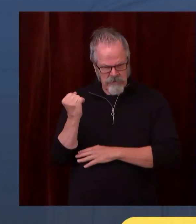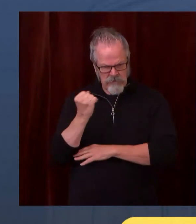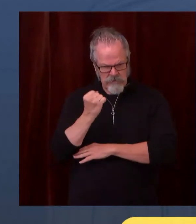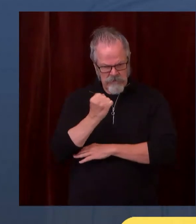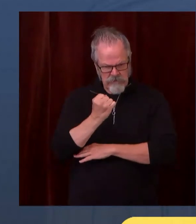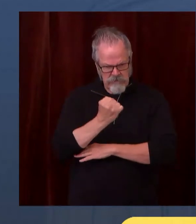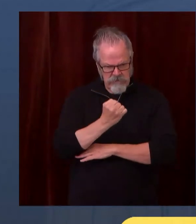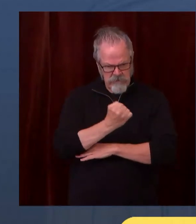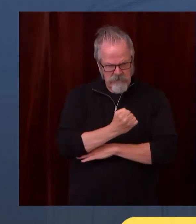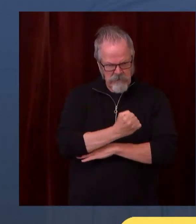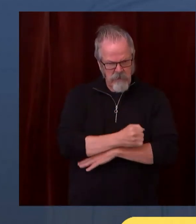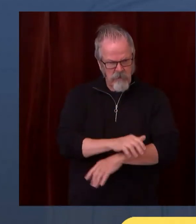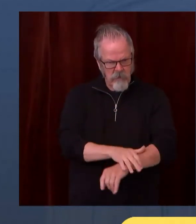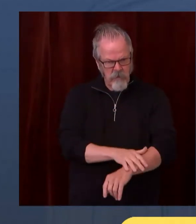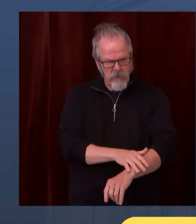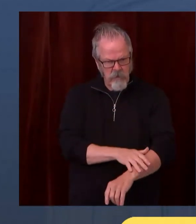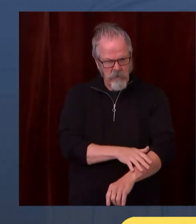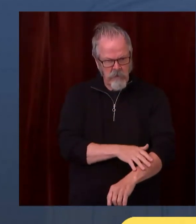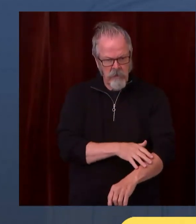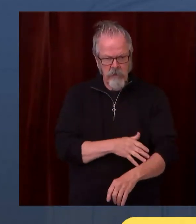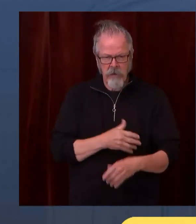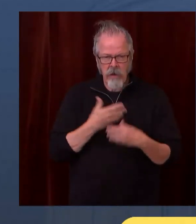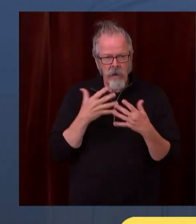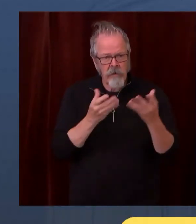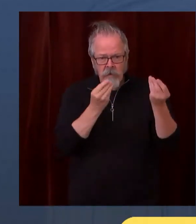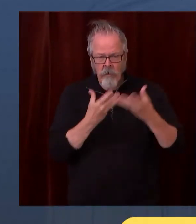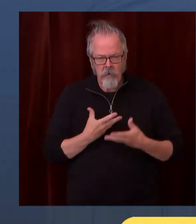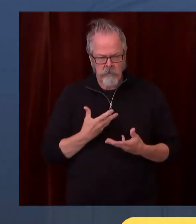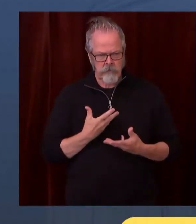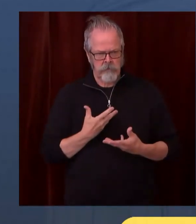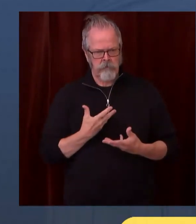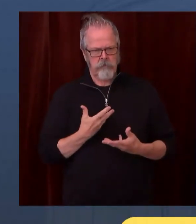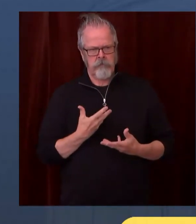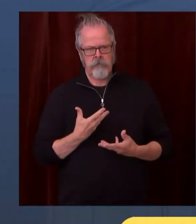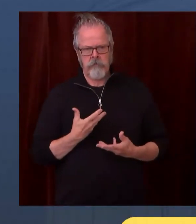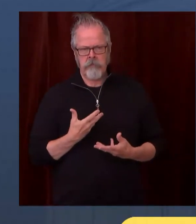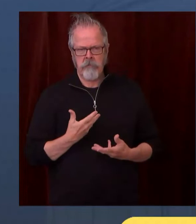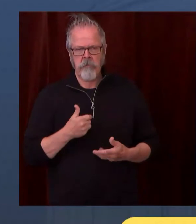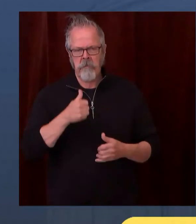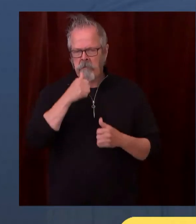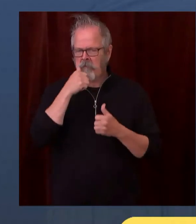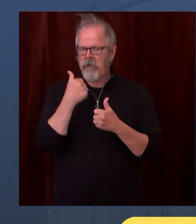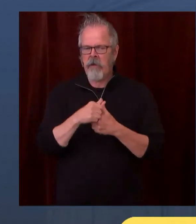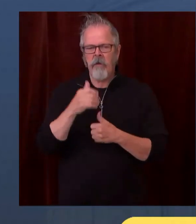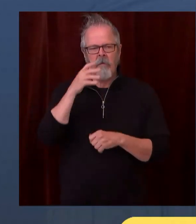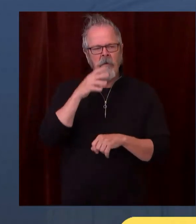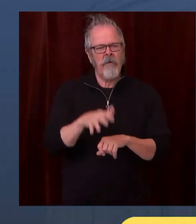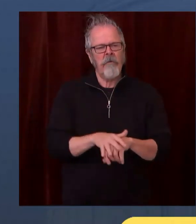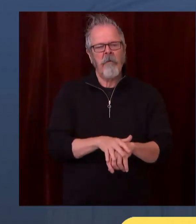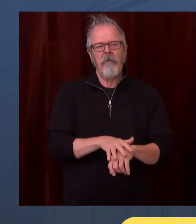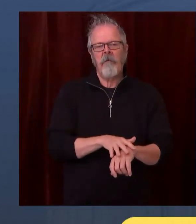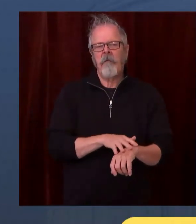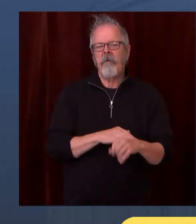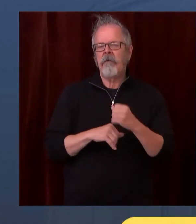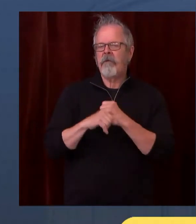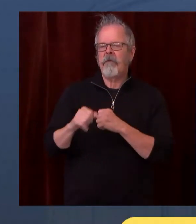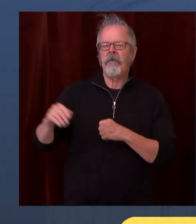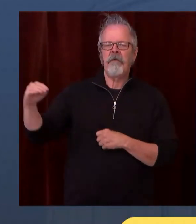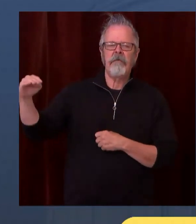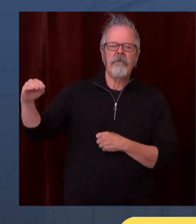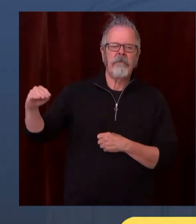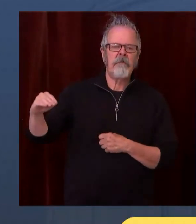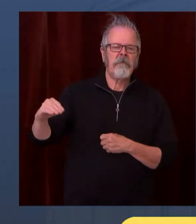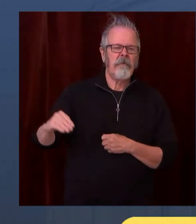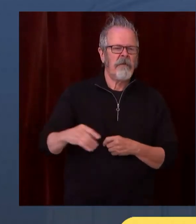states. They sent a warning to us that they were going to slow down their service so that essentially they would no longer guarantee that